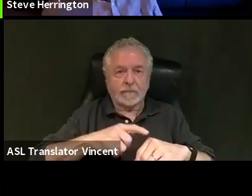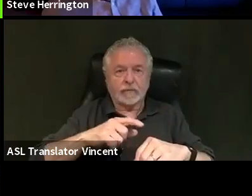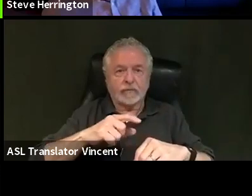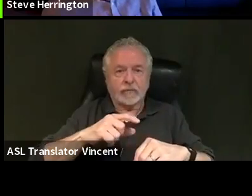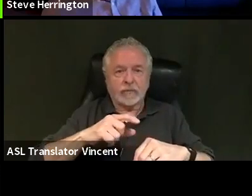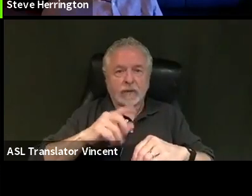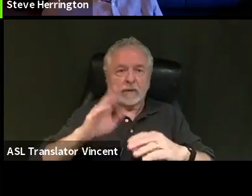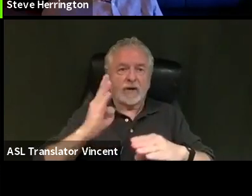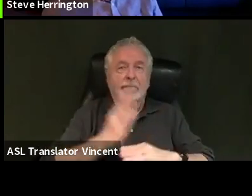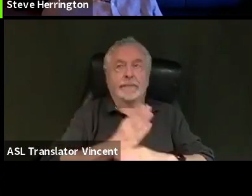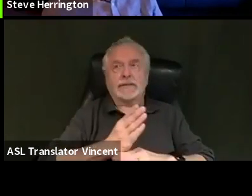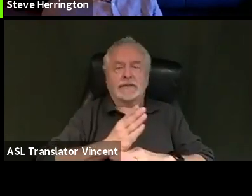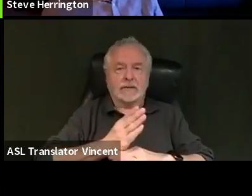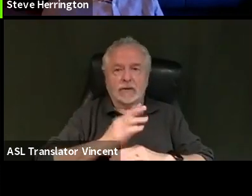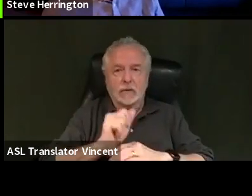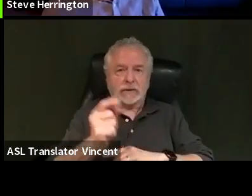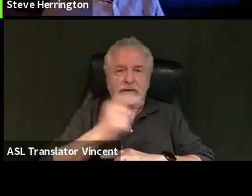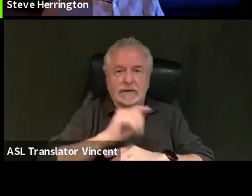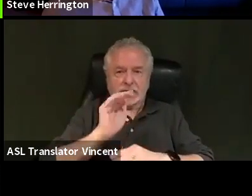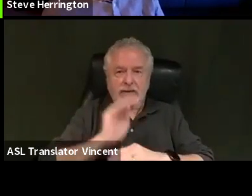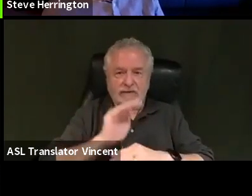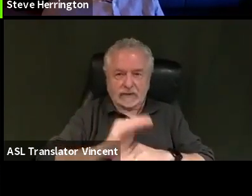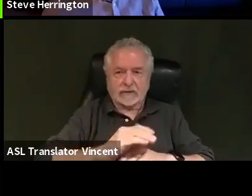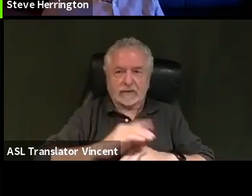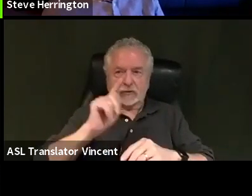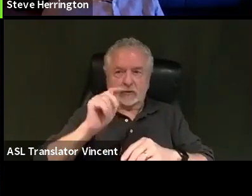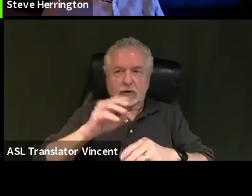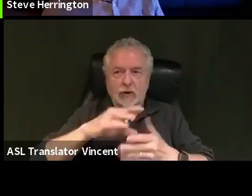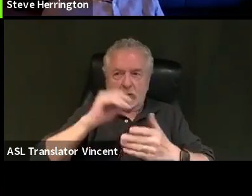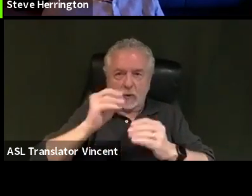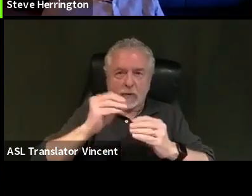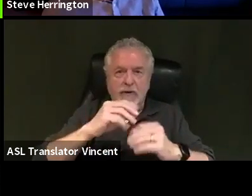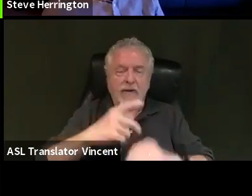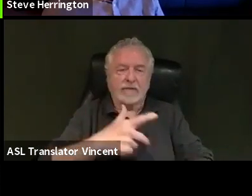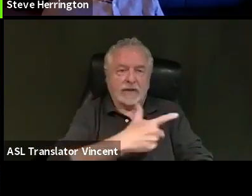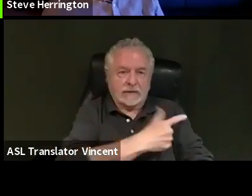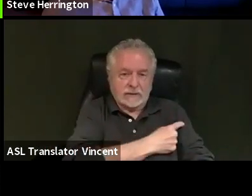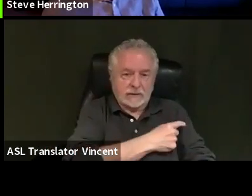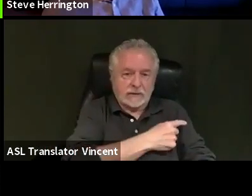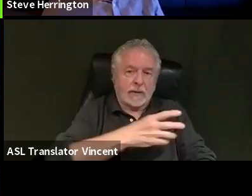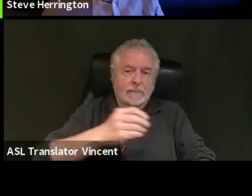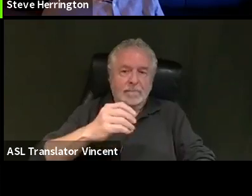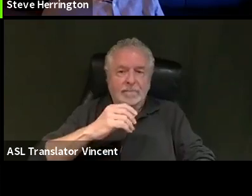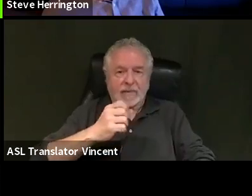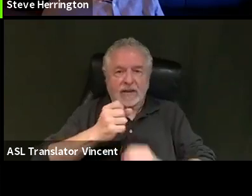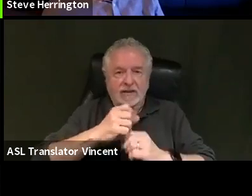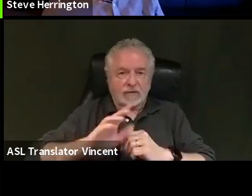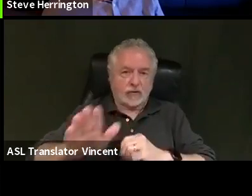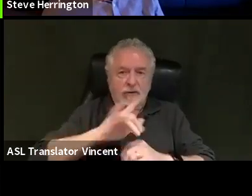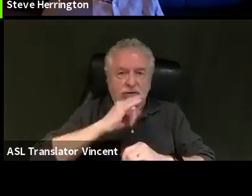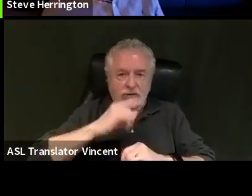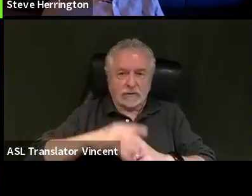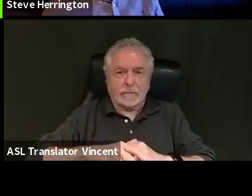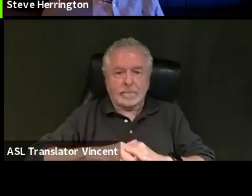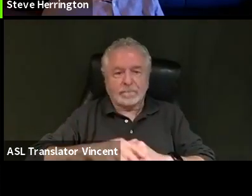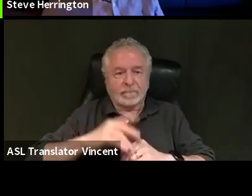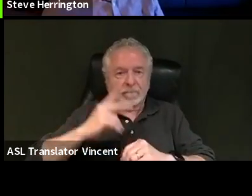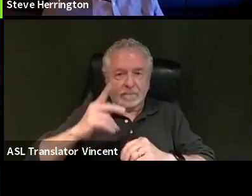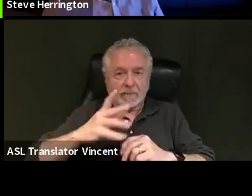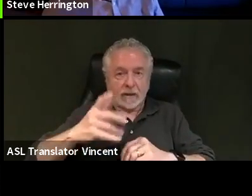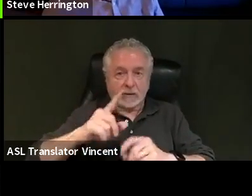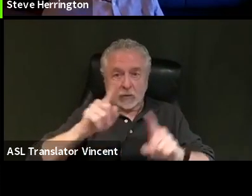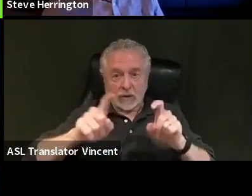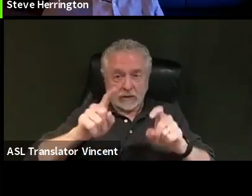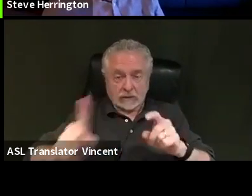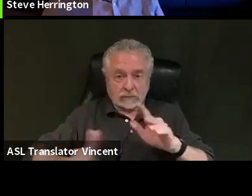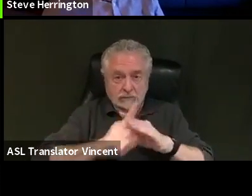a busy workday evening to learn more about the vaccine and the safety for your children. So we're seeing a lot of